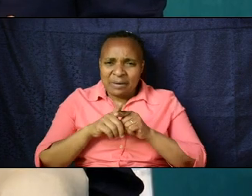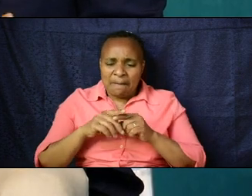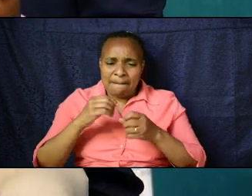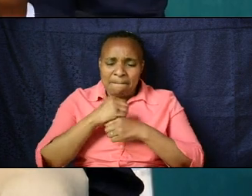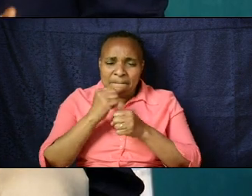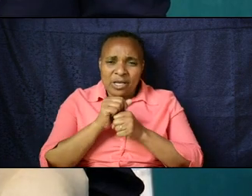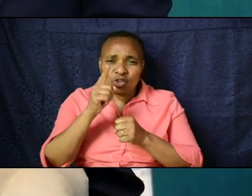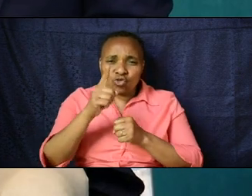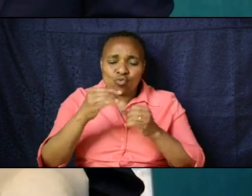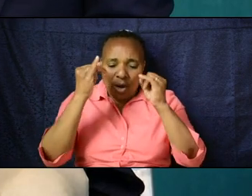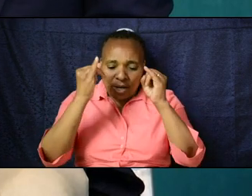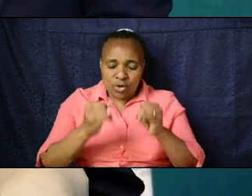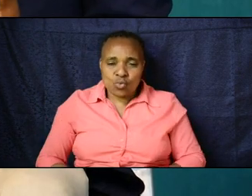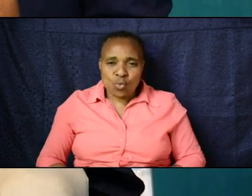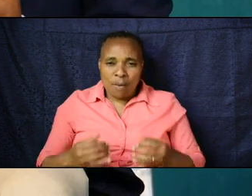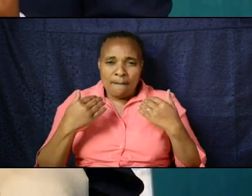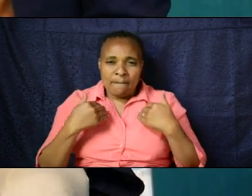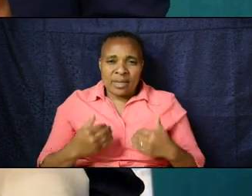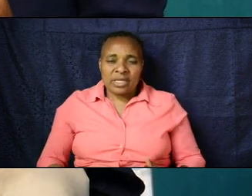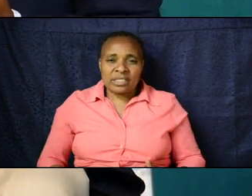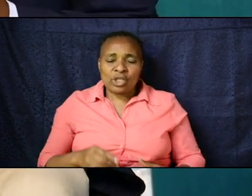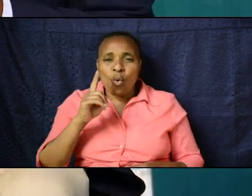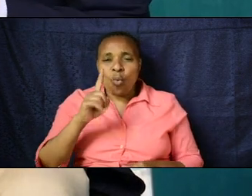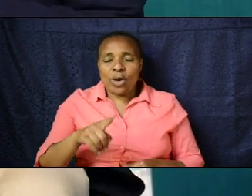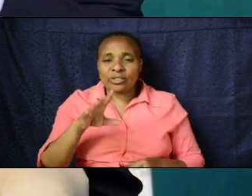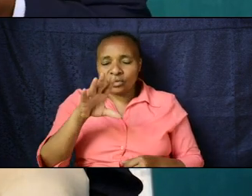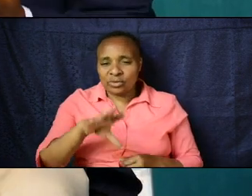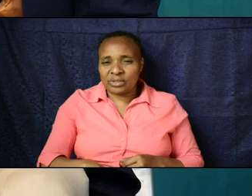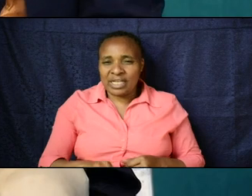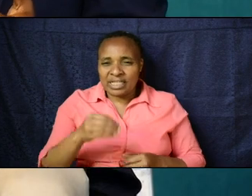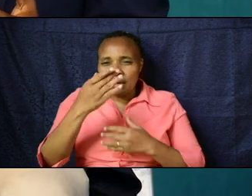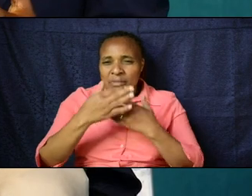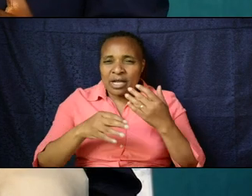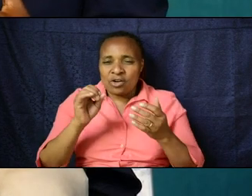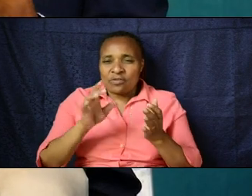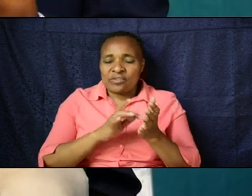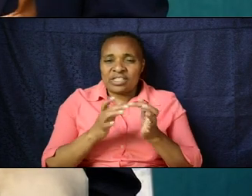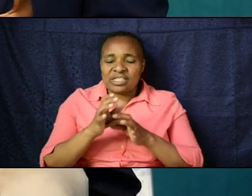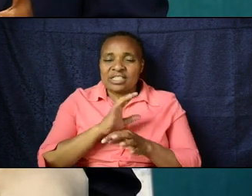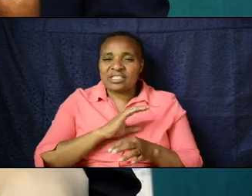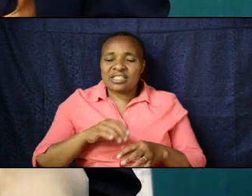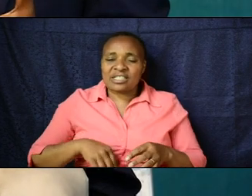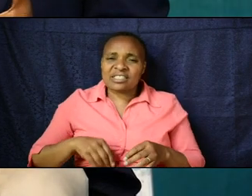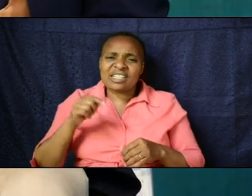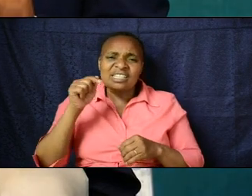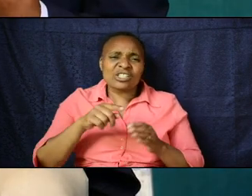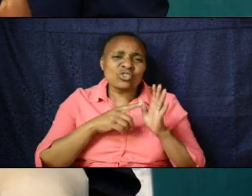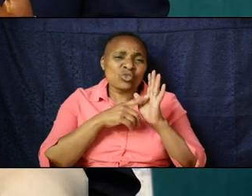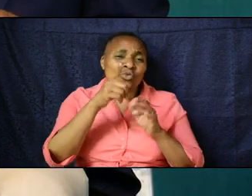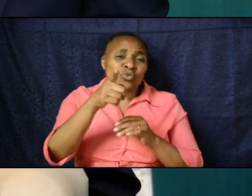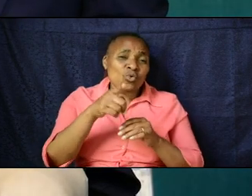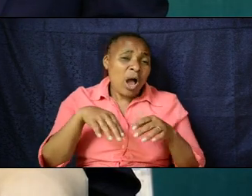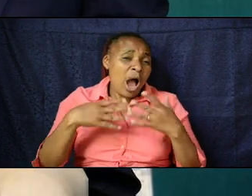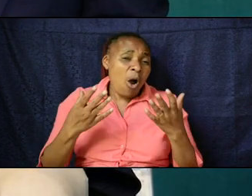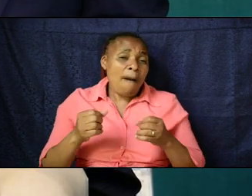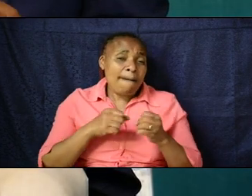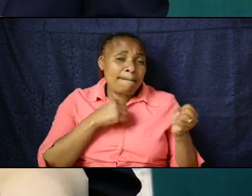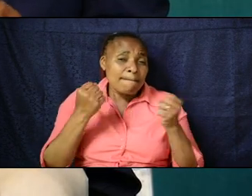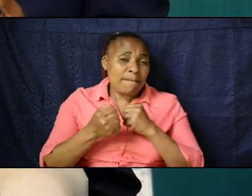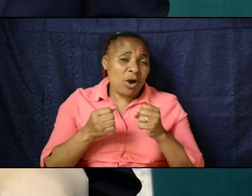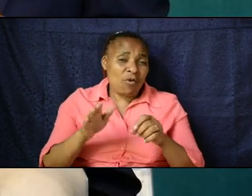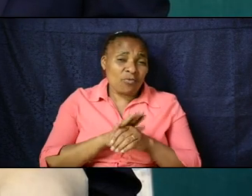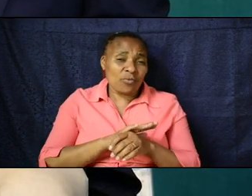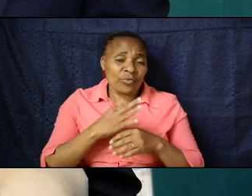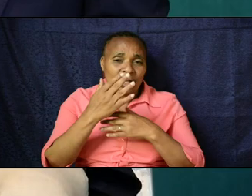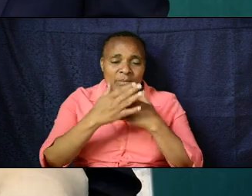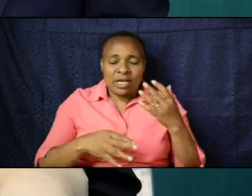you a new being once you take the blood of Jesus Christ. And this, it shows you how powerful the